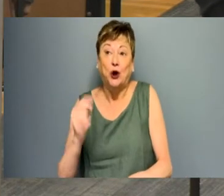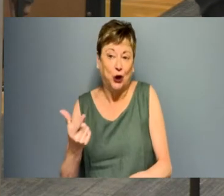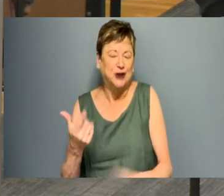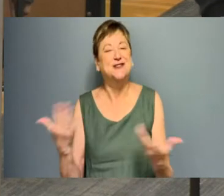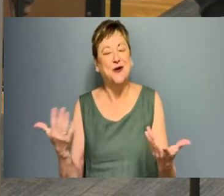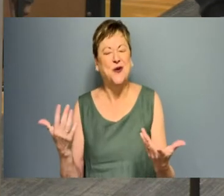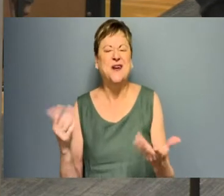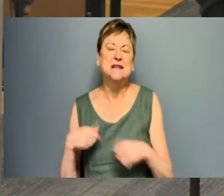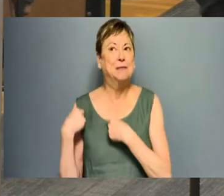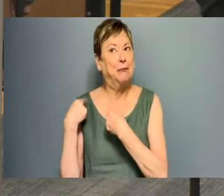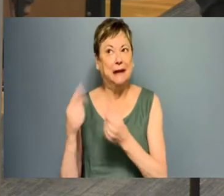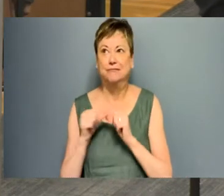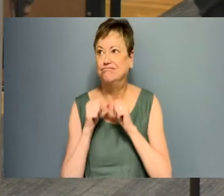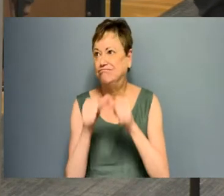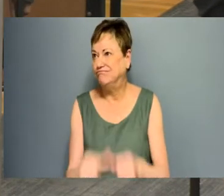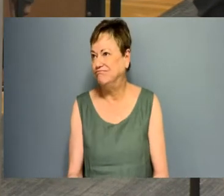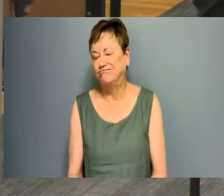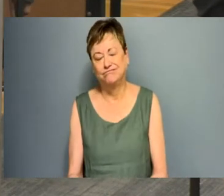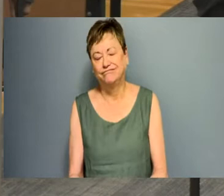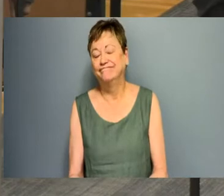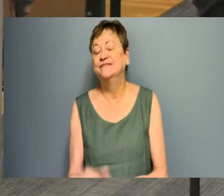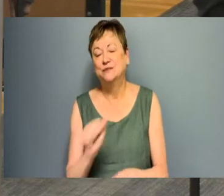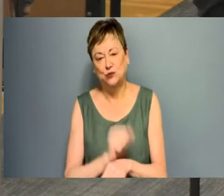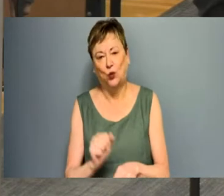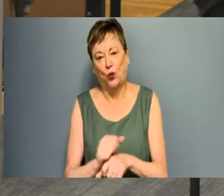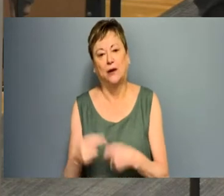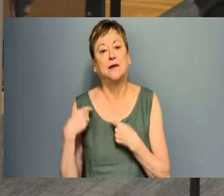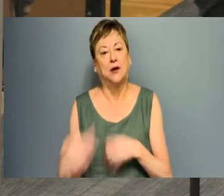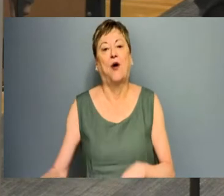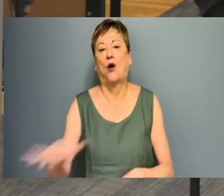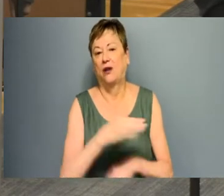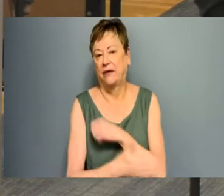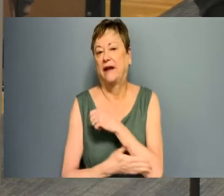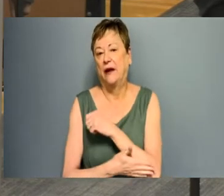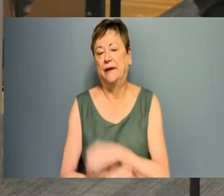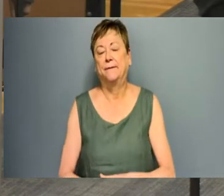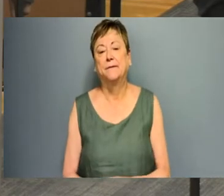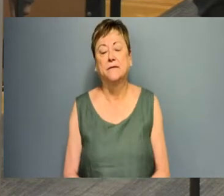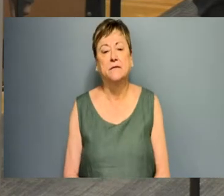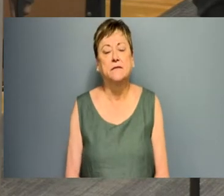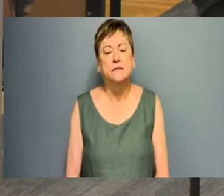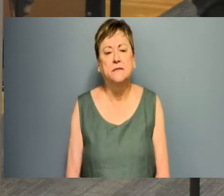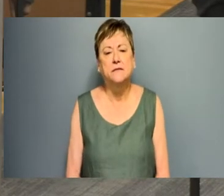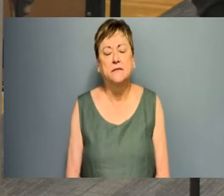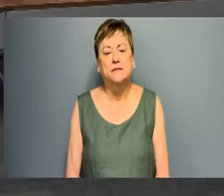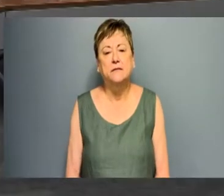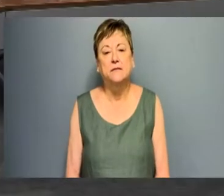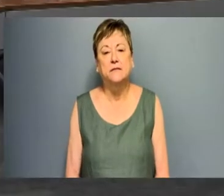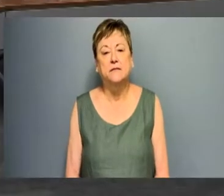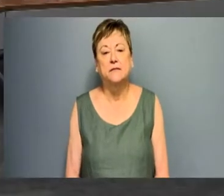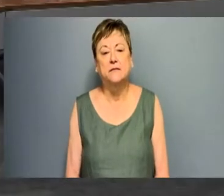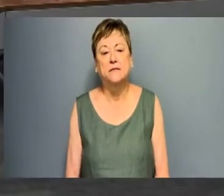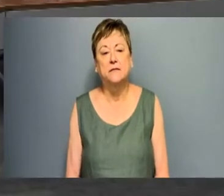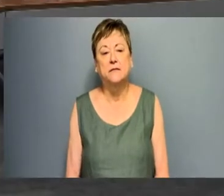been an ongoing effort throughout the county. $59,000 for a turtle survey.